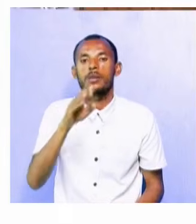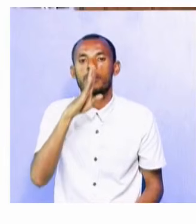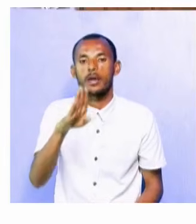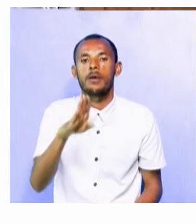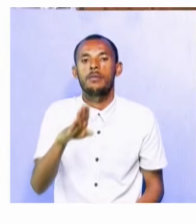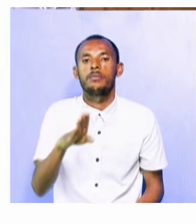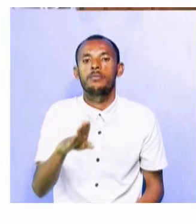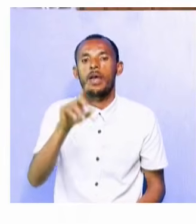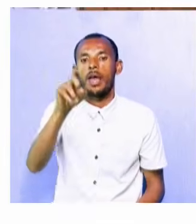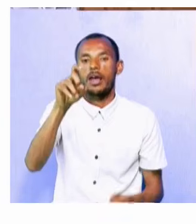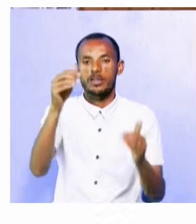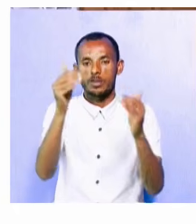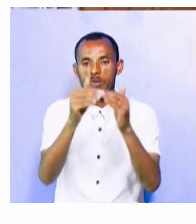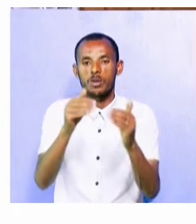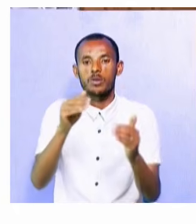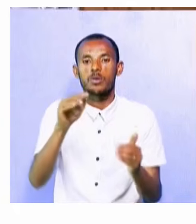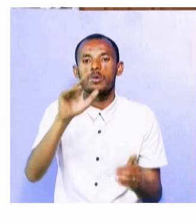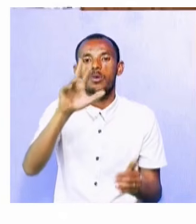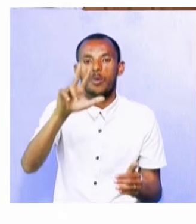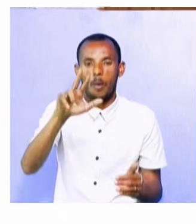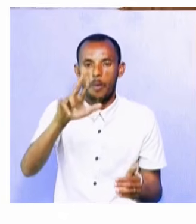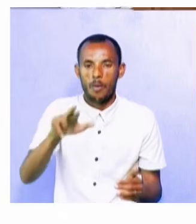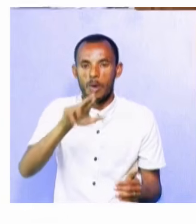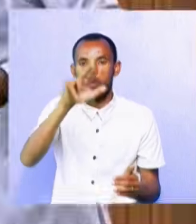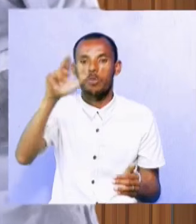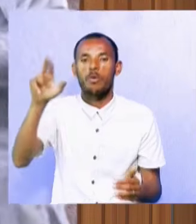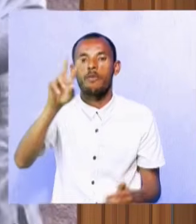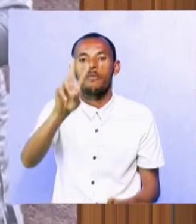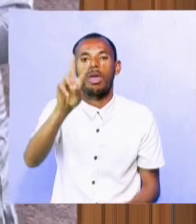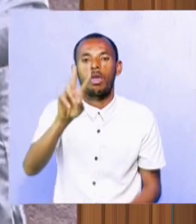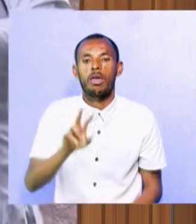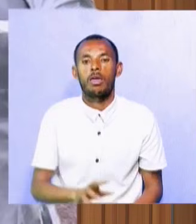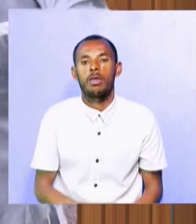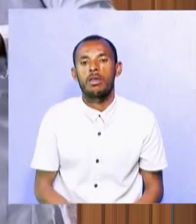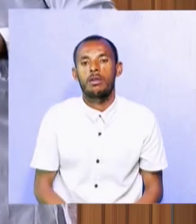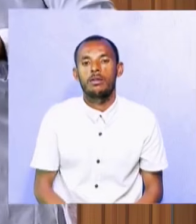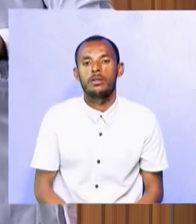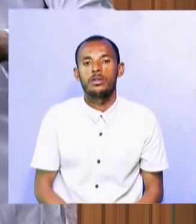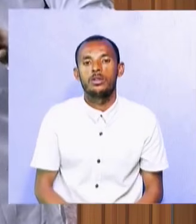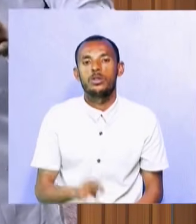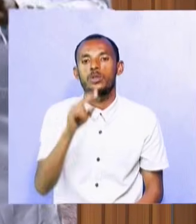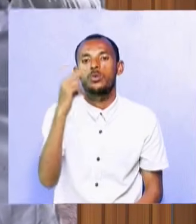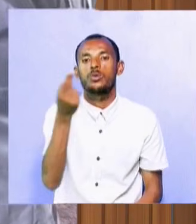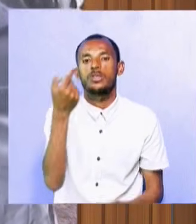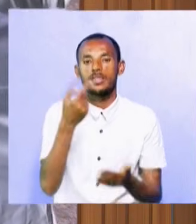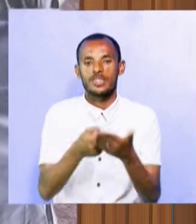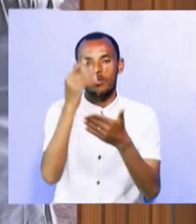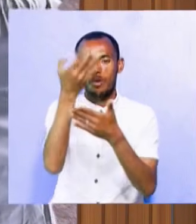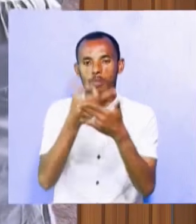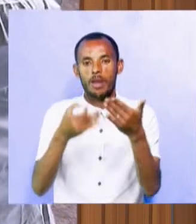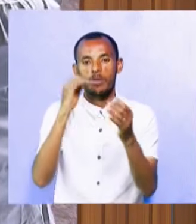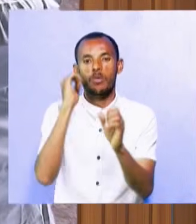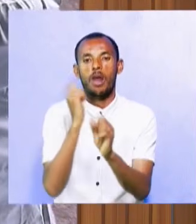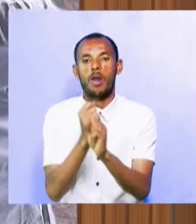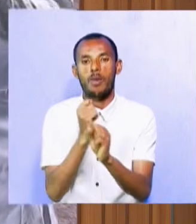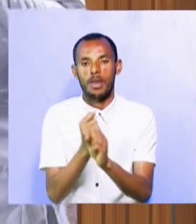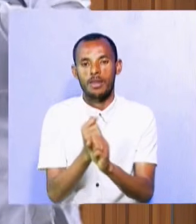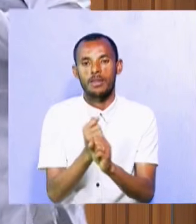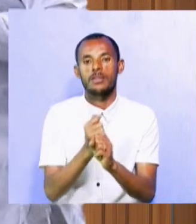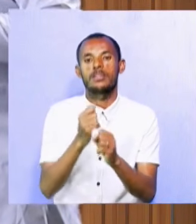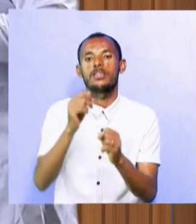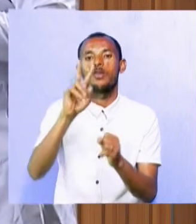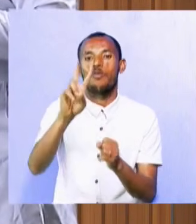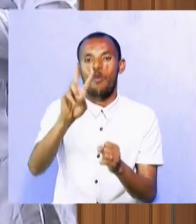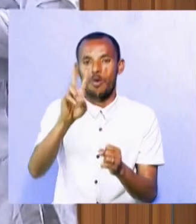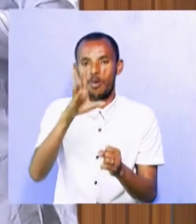cubed root of v. Okay, so use this formula to calculate the volume,